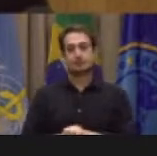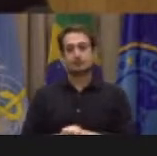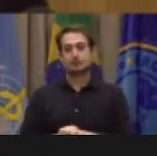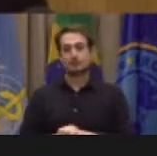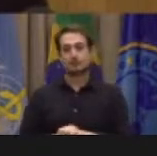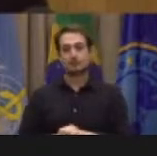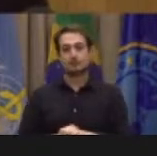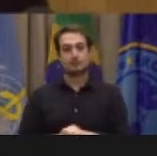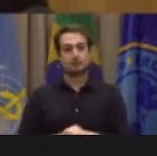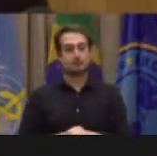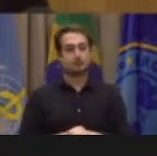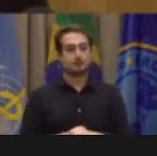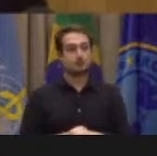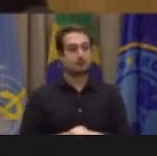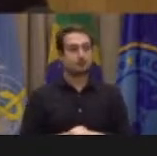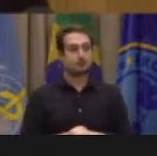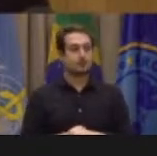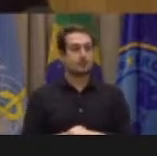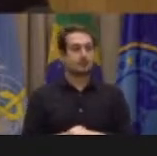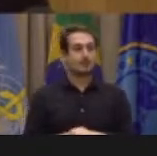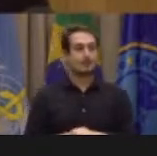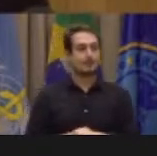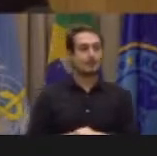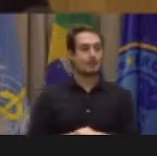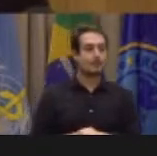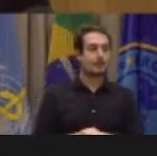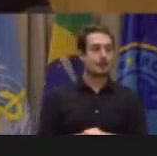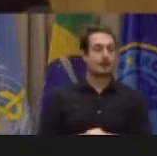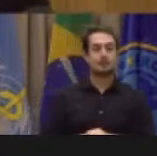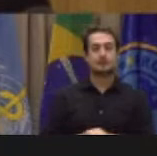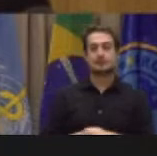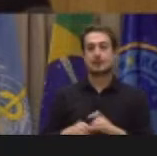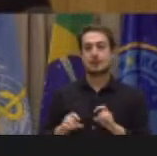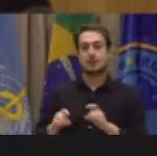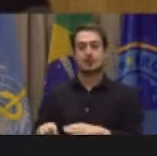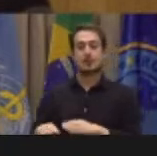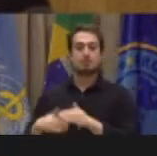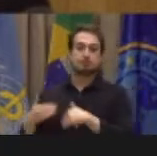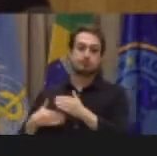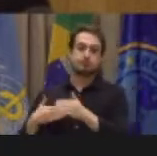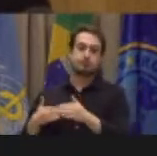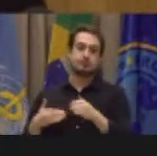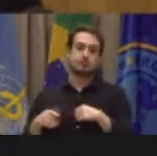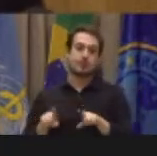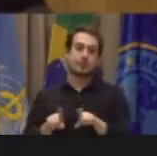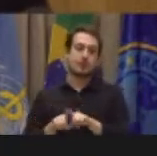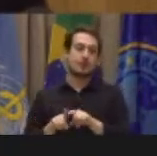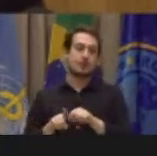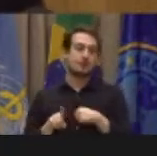far from that. We have to do a permanent effort. We cannot